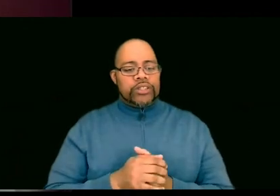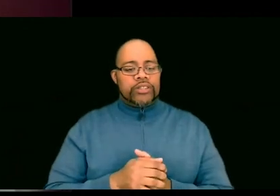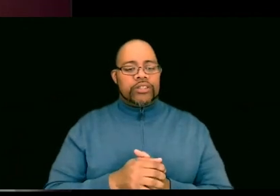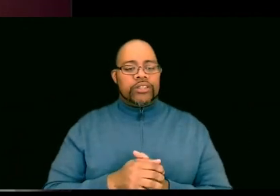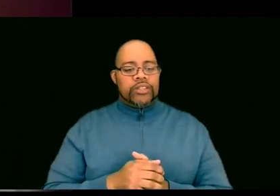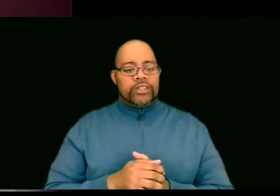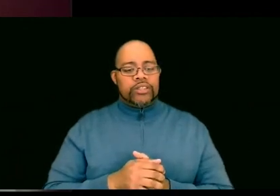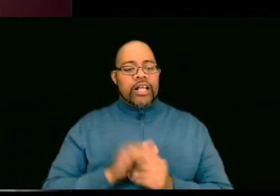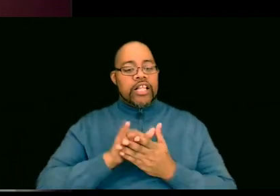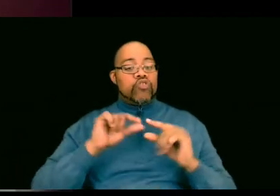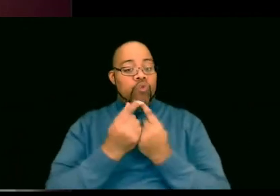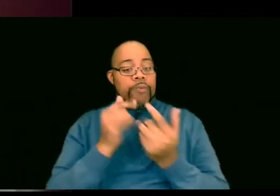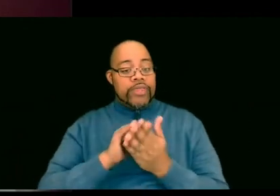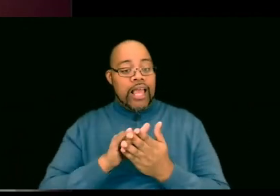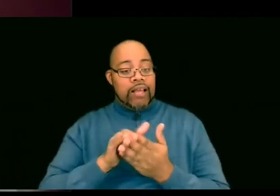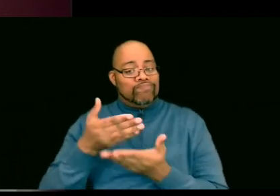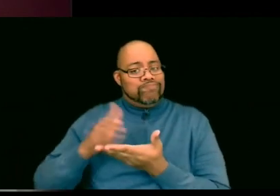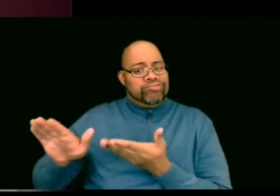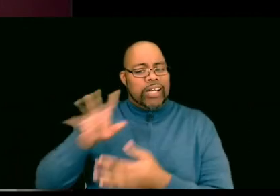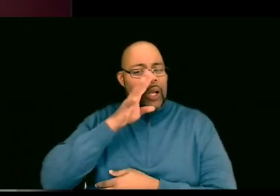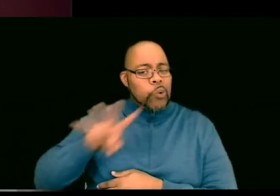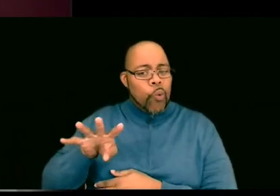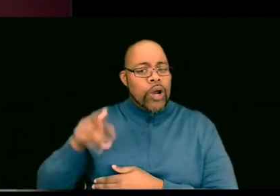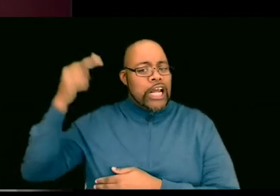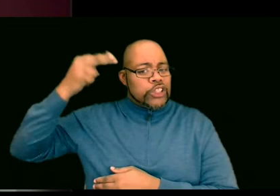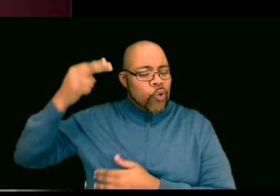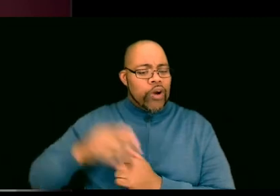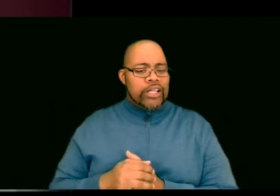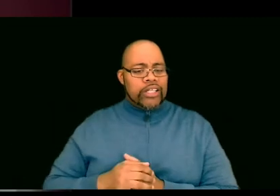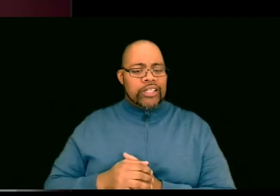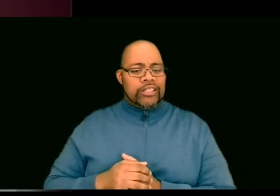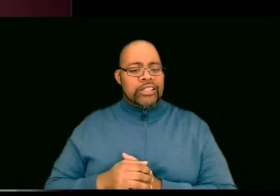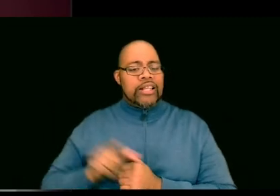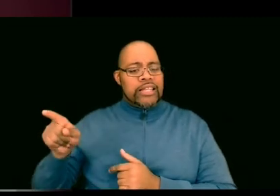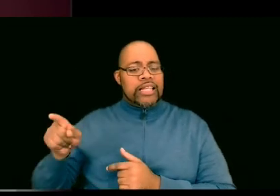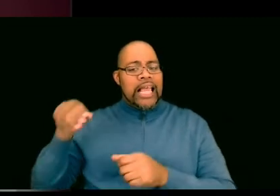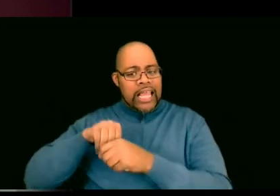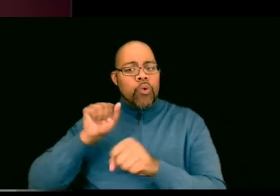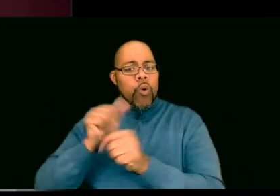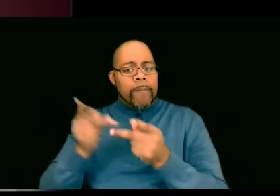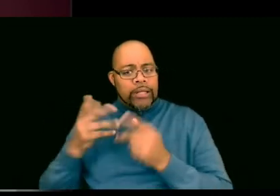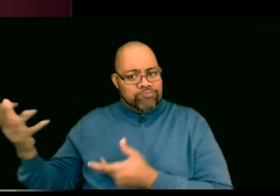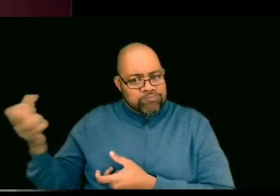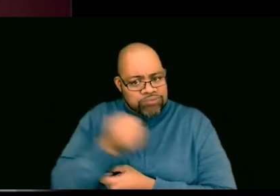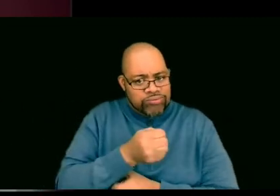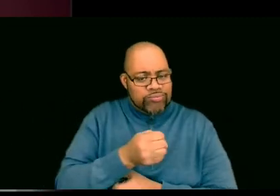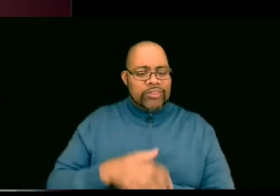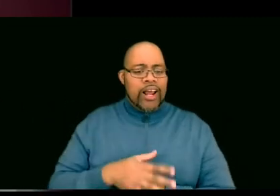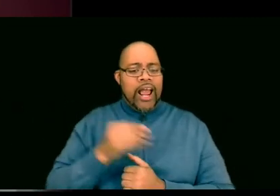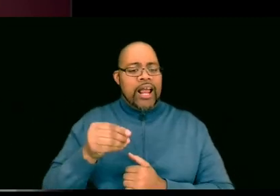opportunity, that those groups that have been left out historically are in the